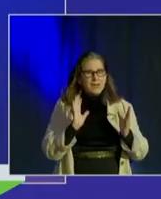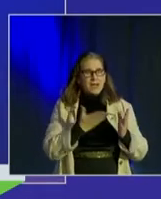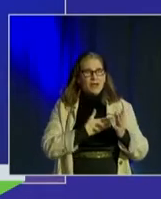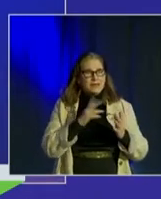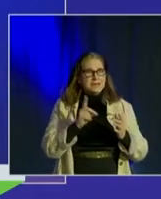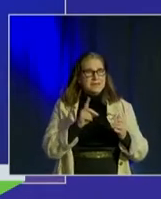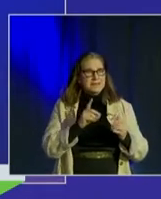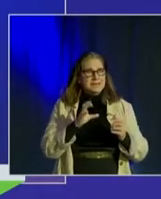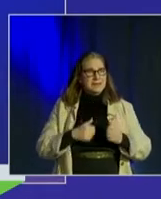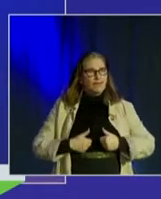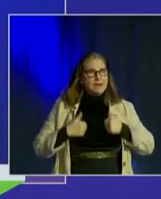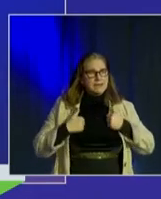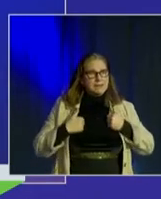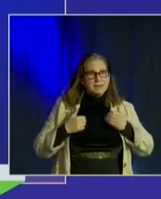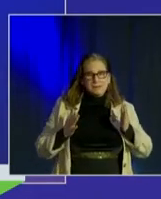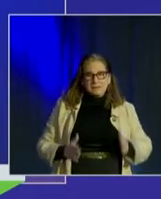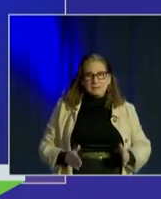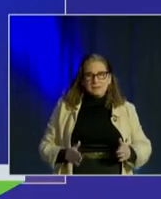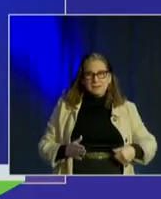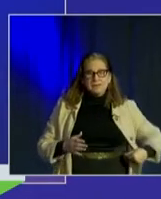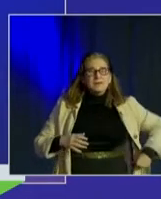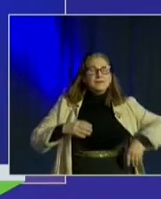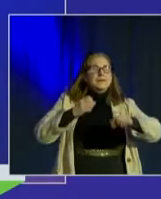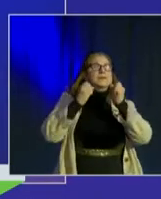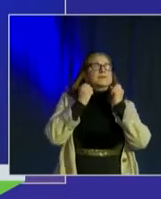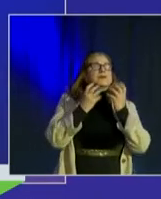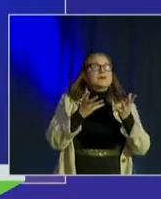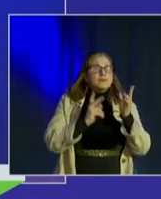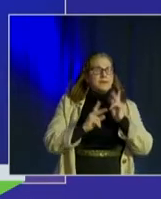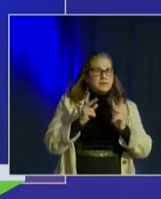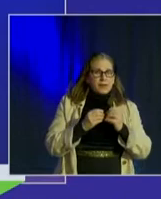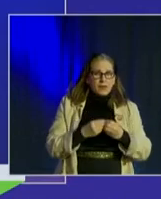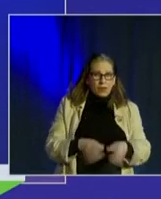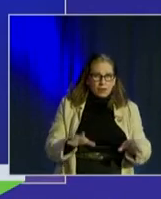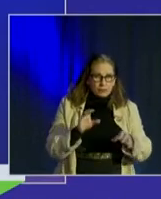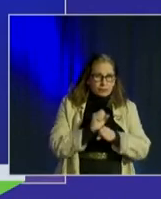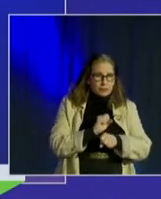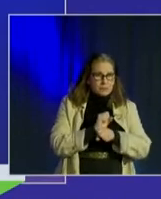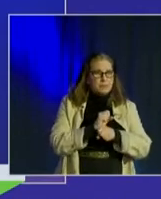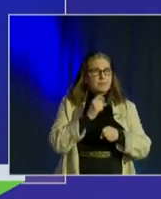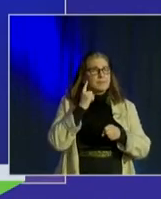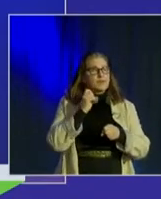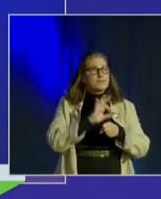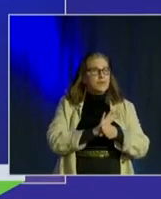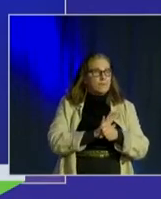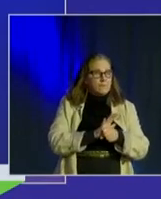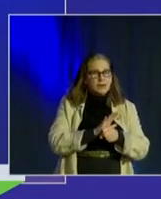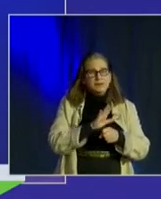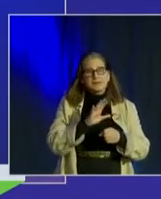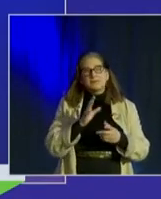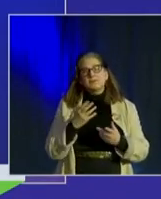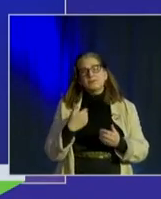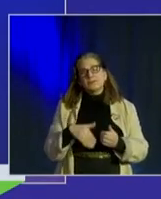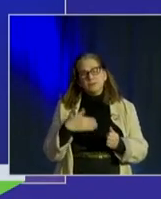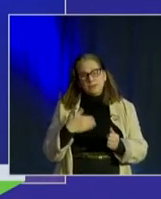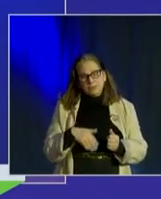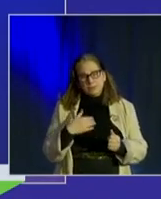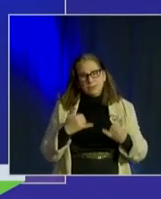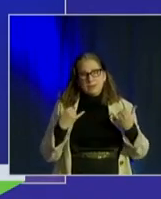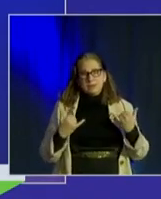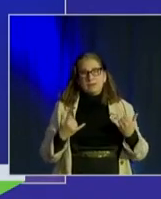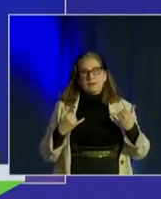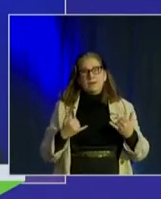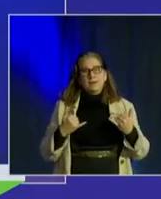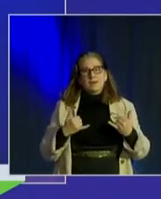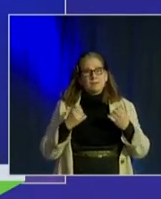unemployment due to COVID. And we have had unprecedented claims on our